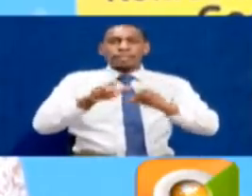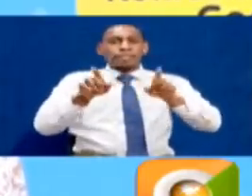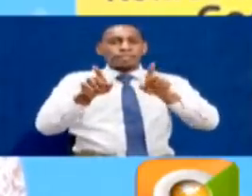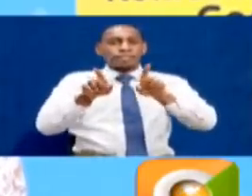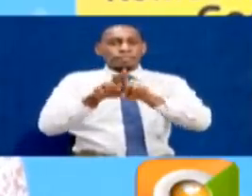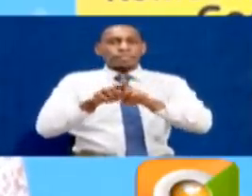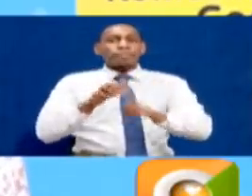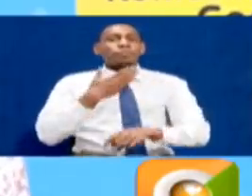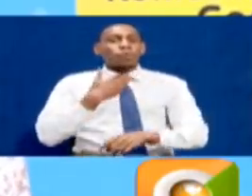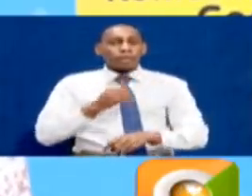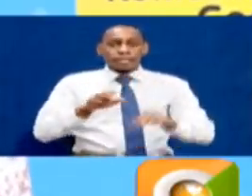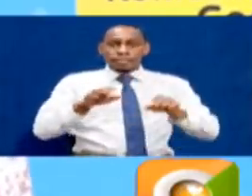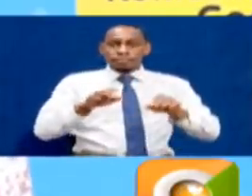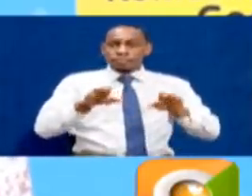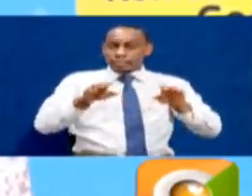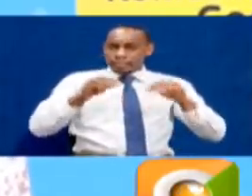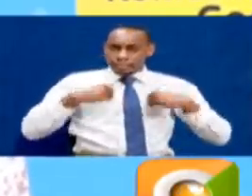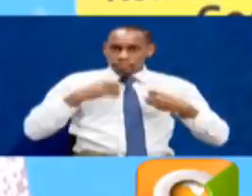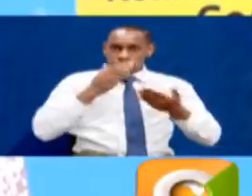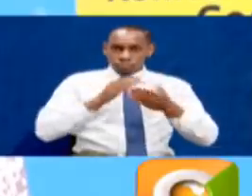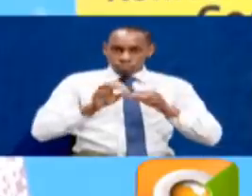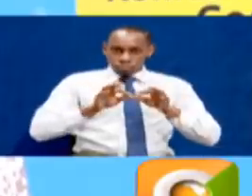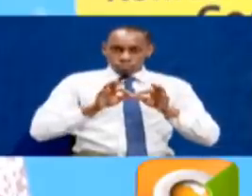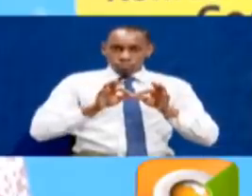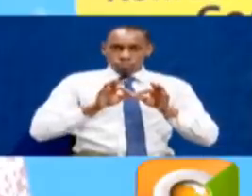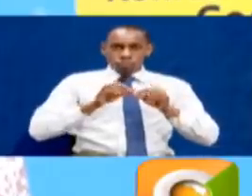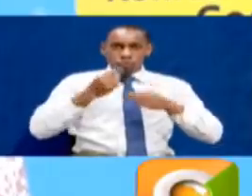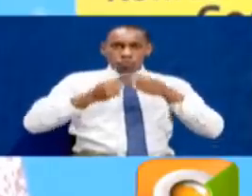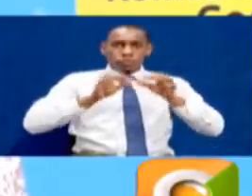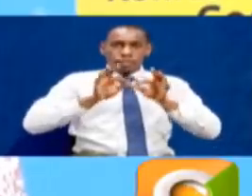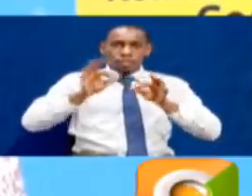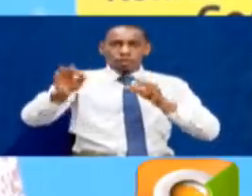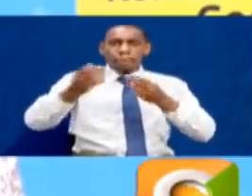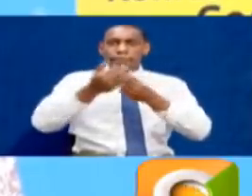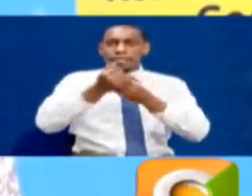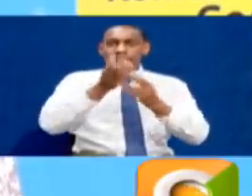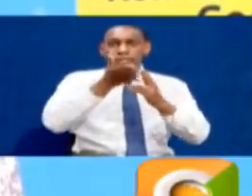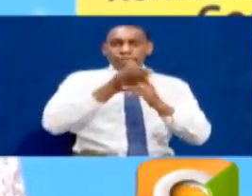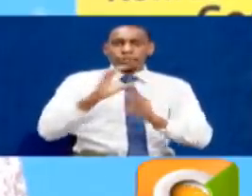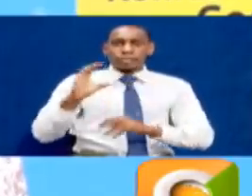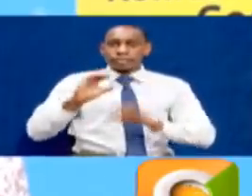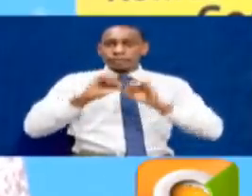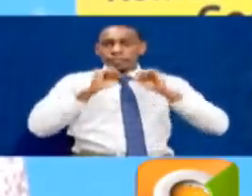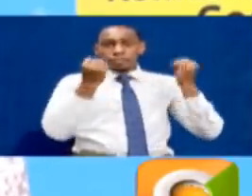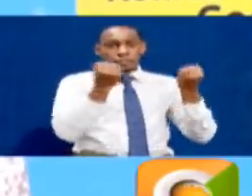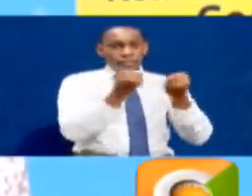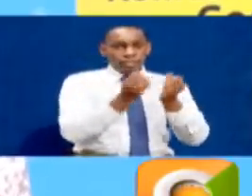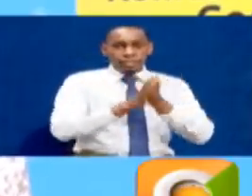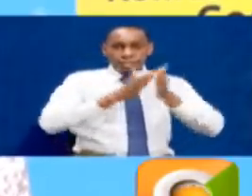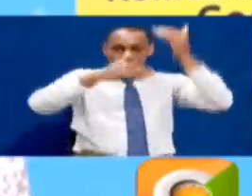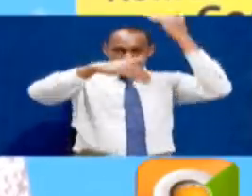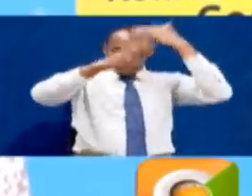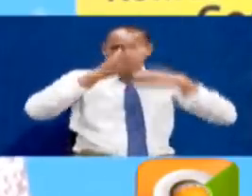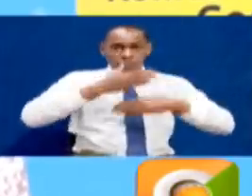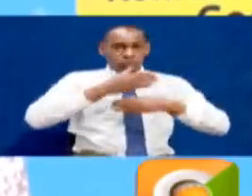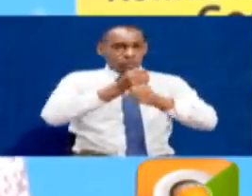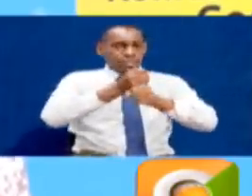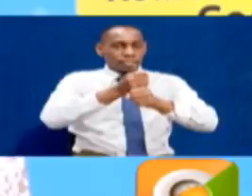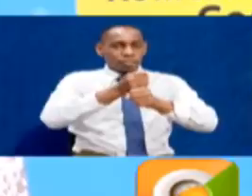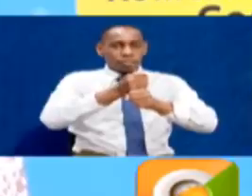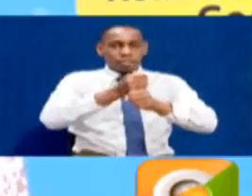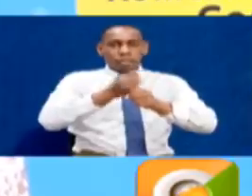also to acknowledge the long-standing partnership between civil society, professional